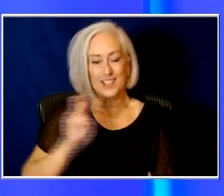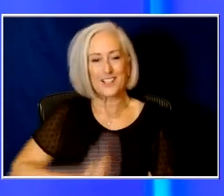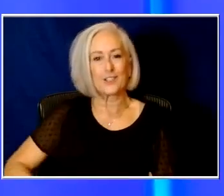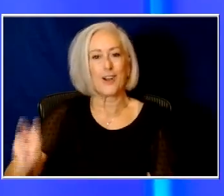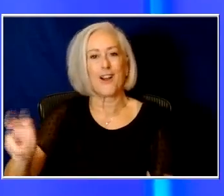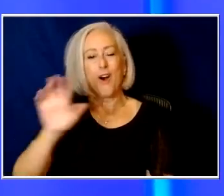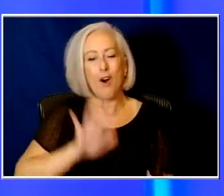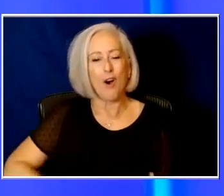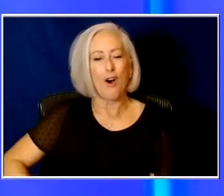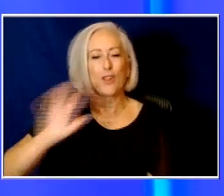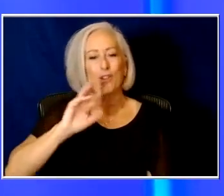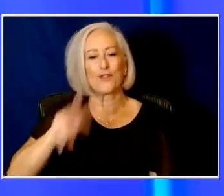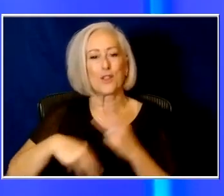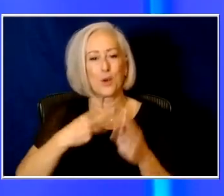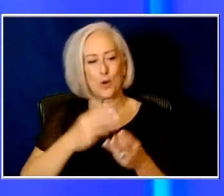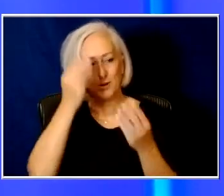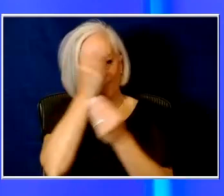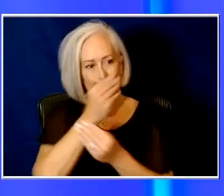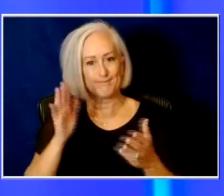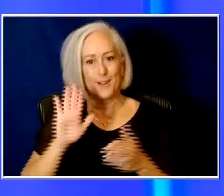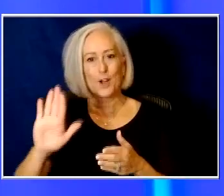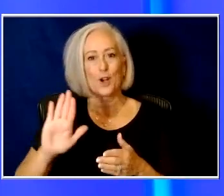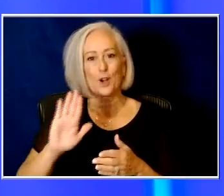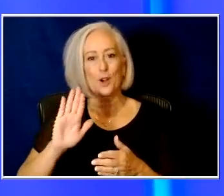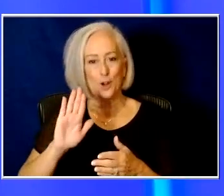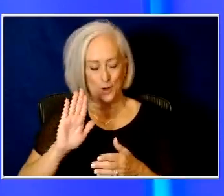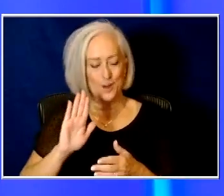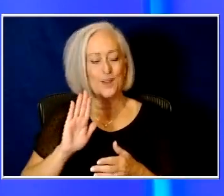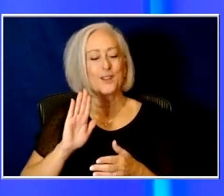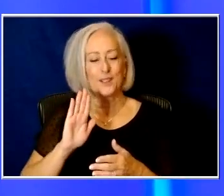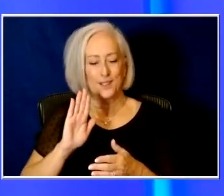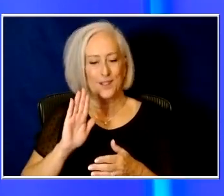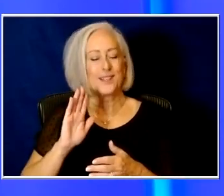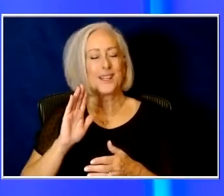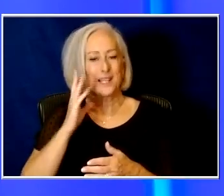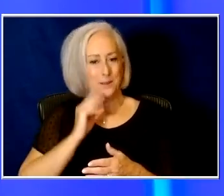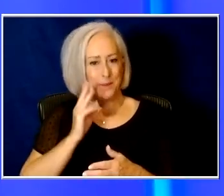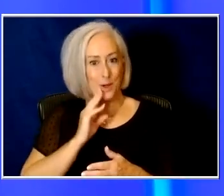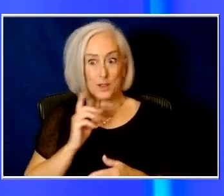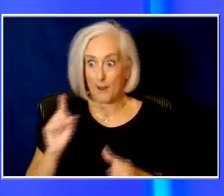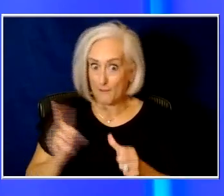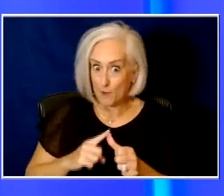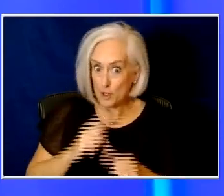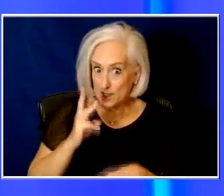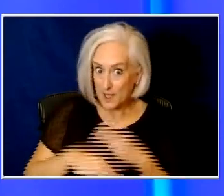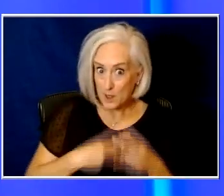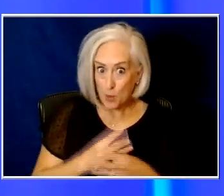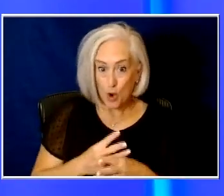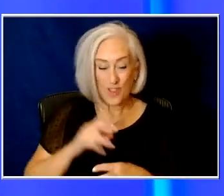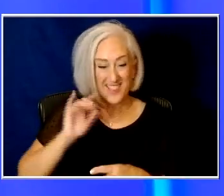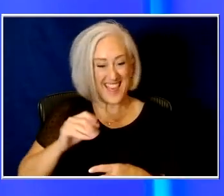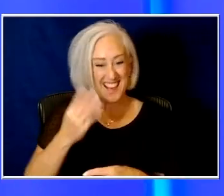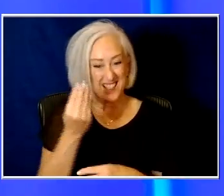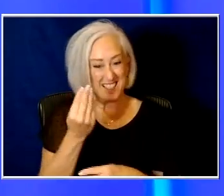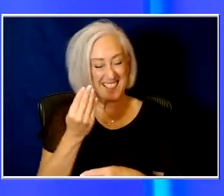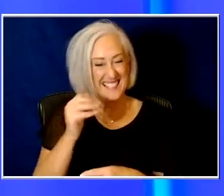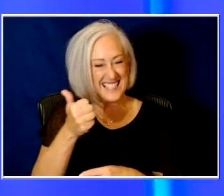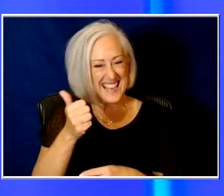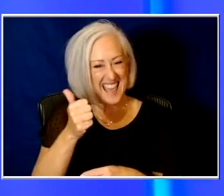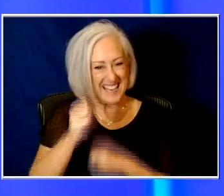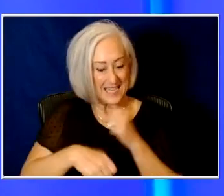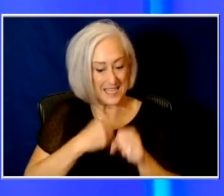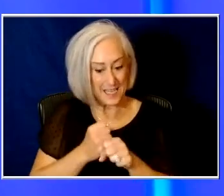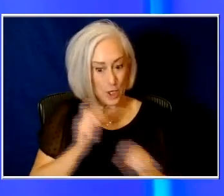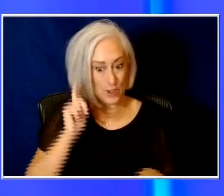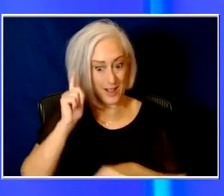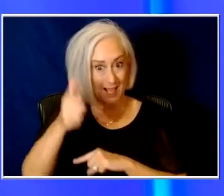experience, first in the world for CAR T. That's remarkable. So she is more than 10 years out from receiving the CAR T and continues to be